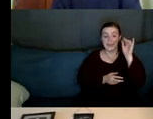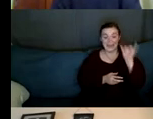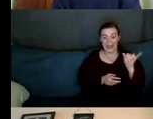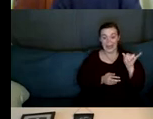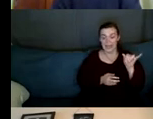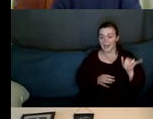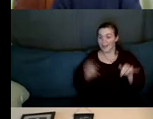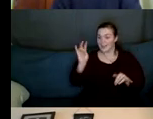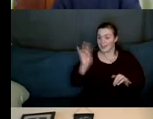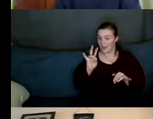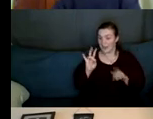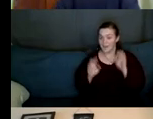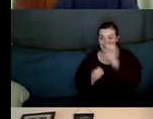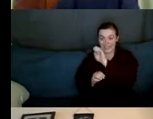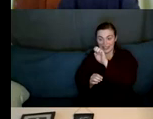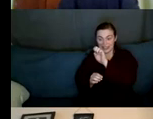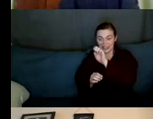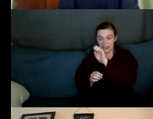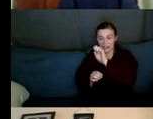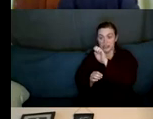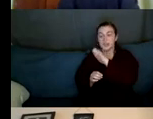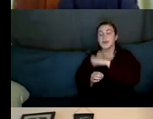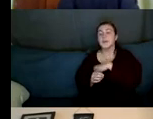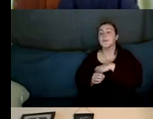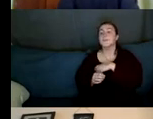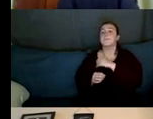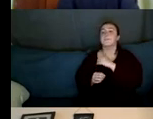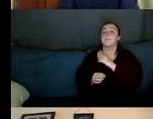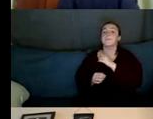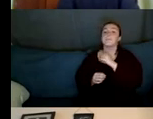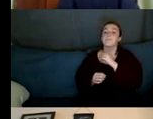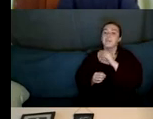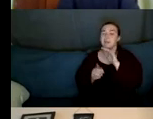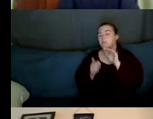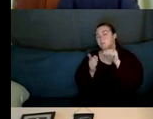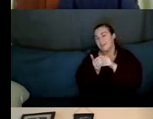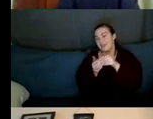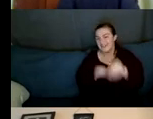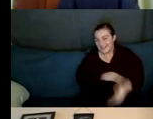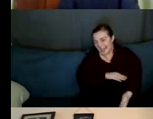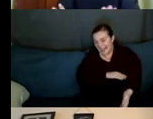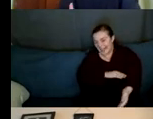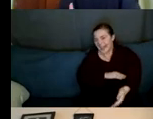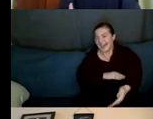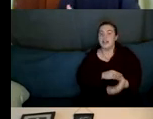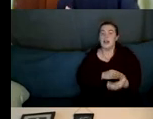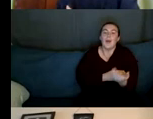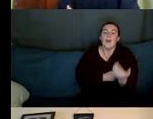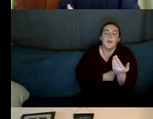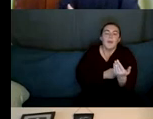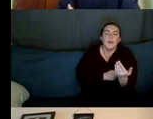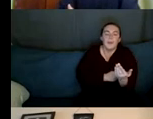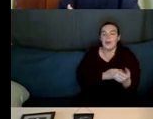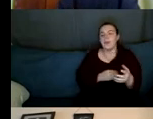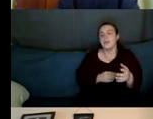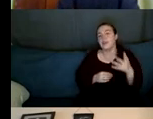Coast folks. It's the middle of the night and early in the morning for Drakenwald and the Far West. That just is what